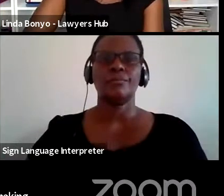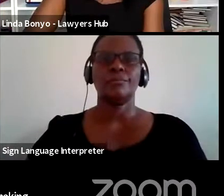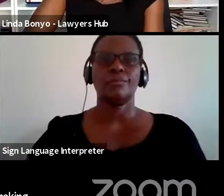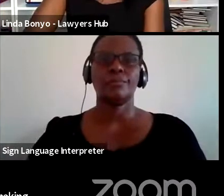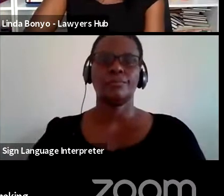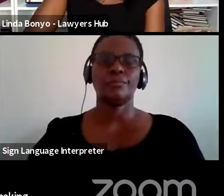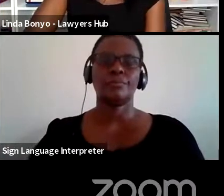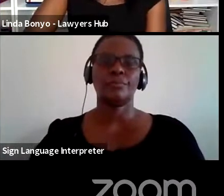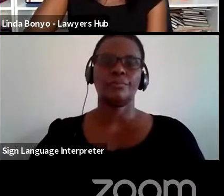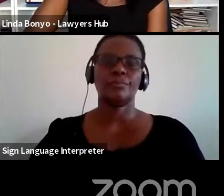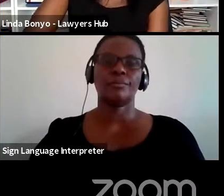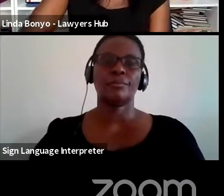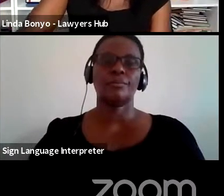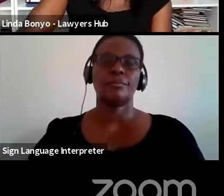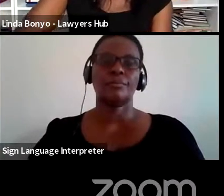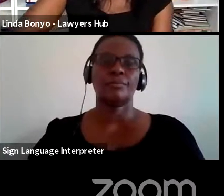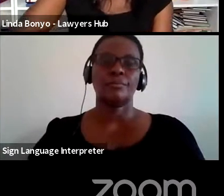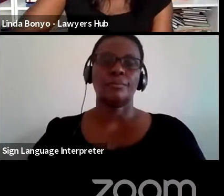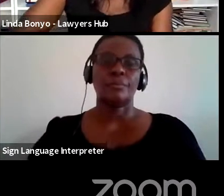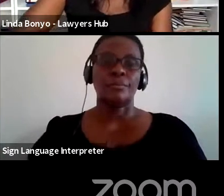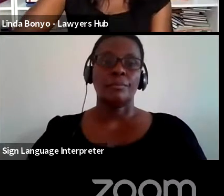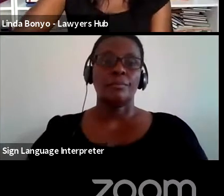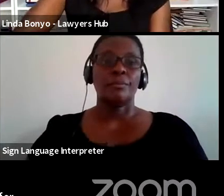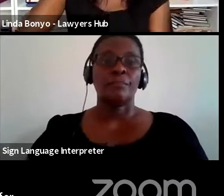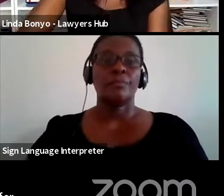for feedback,